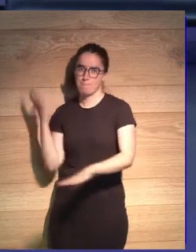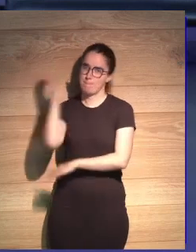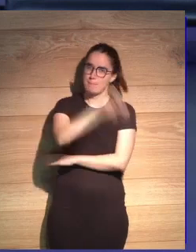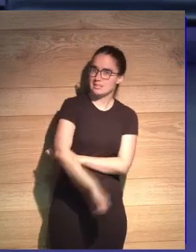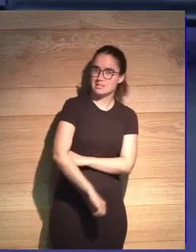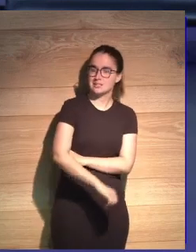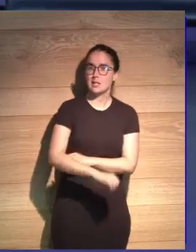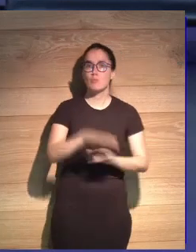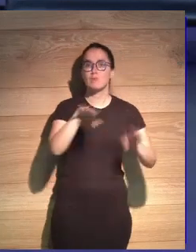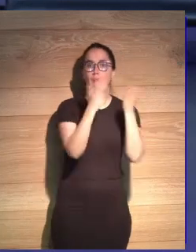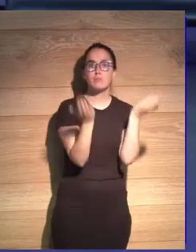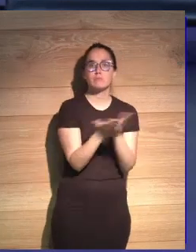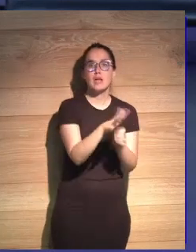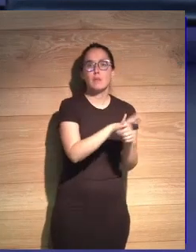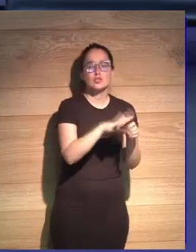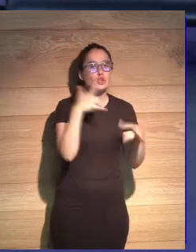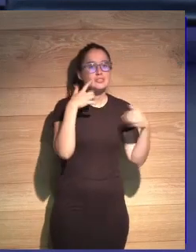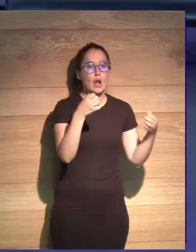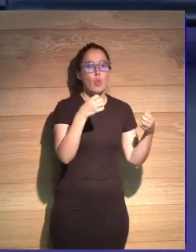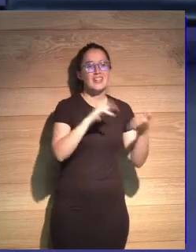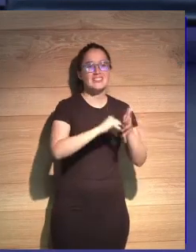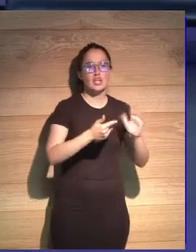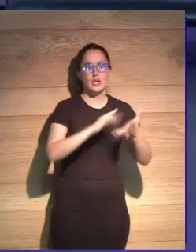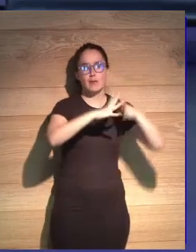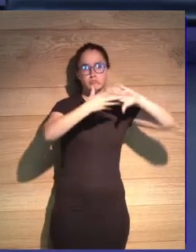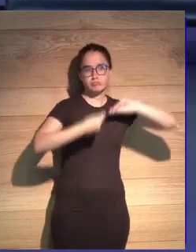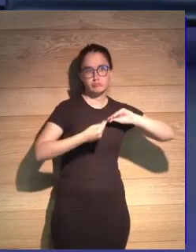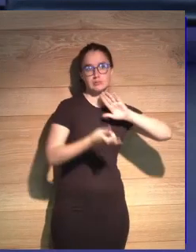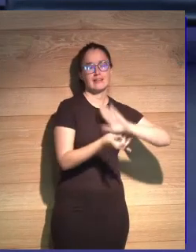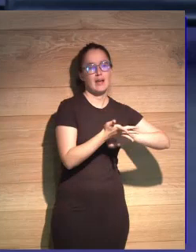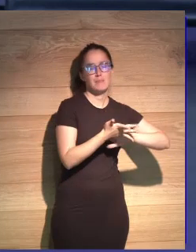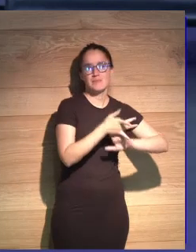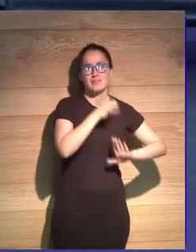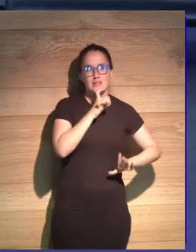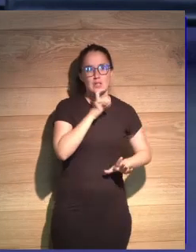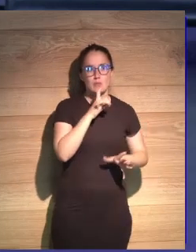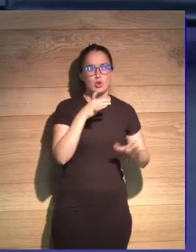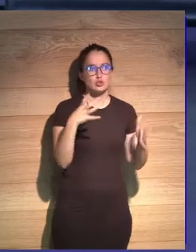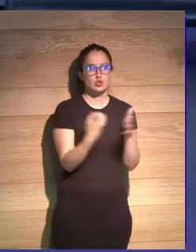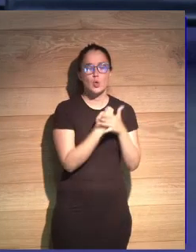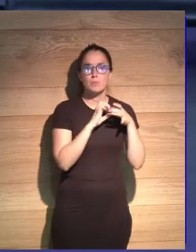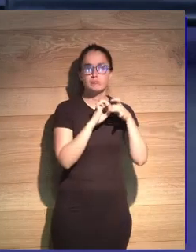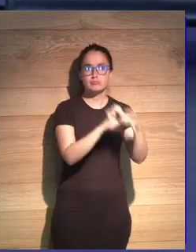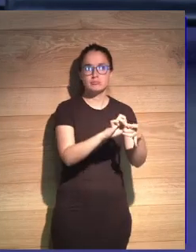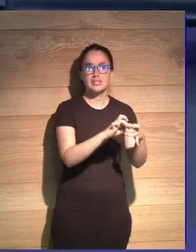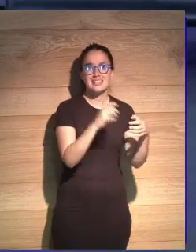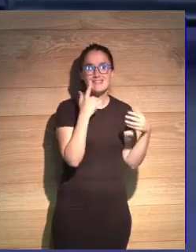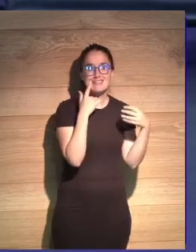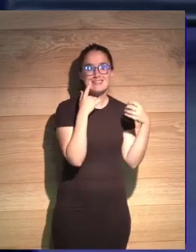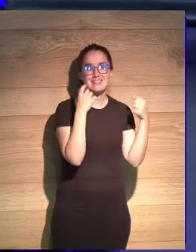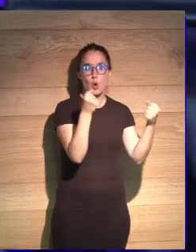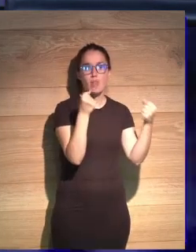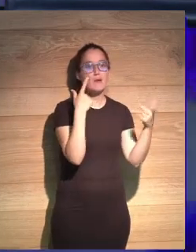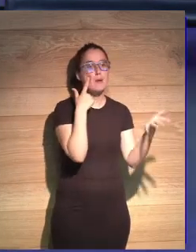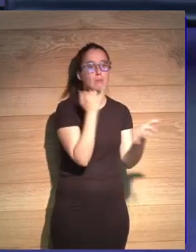has developed a lot. It is very complicated in health to adapt to technologies as they are developed,